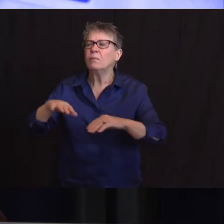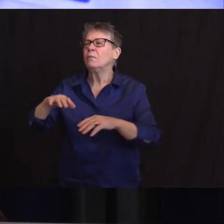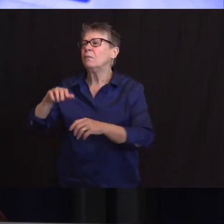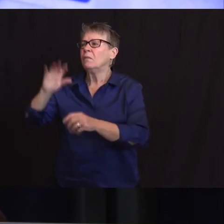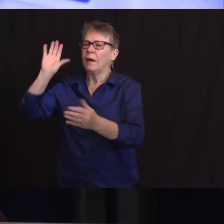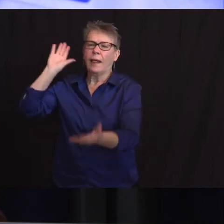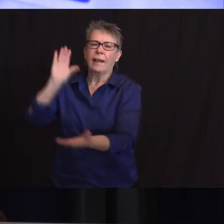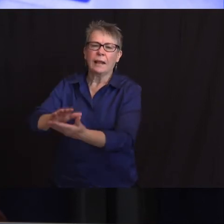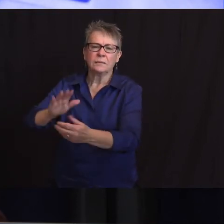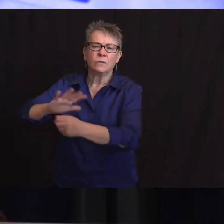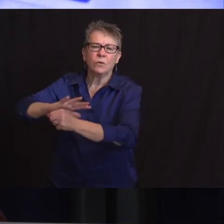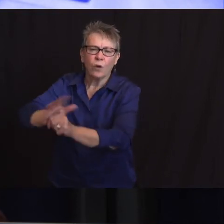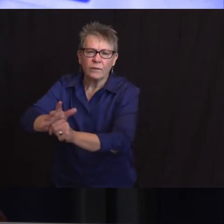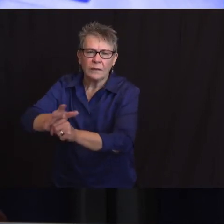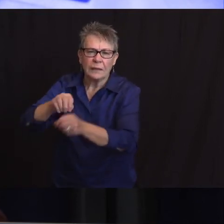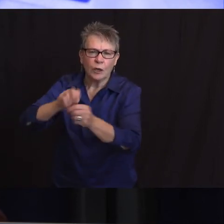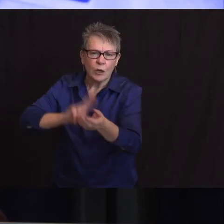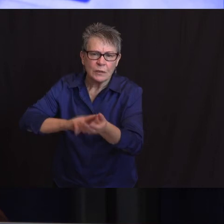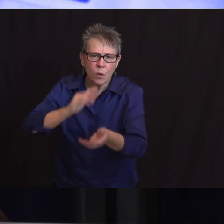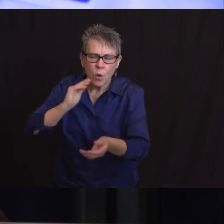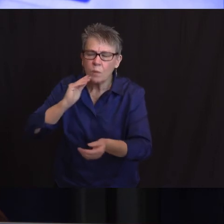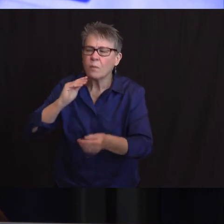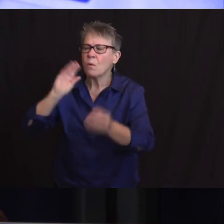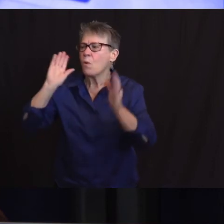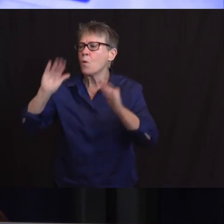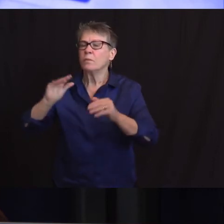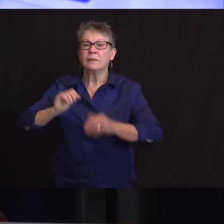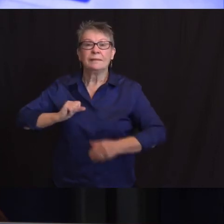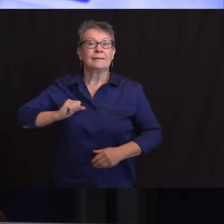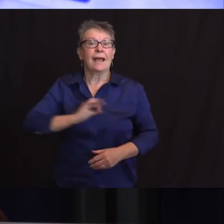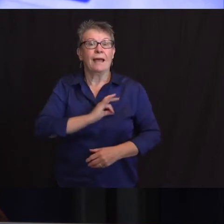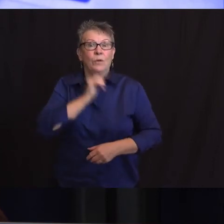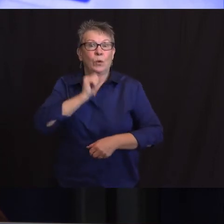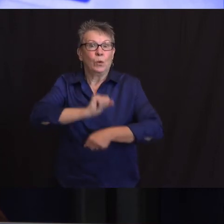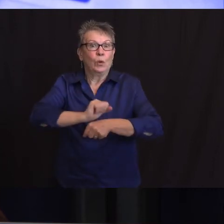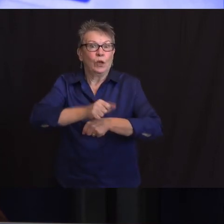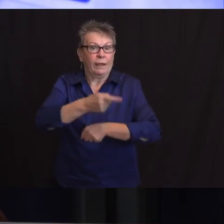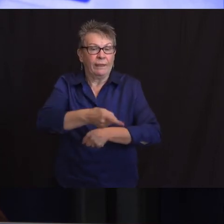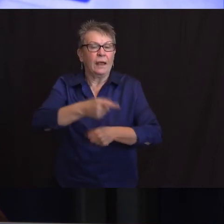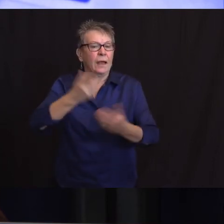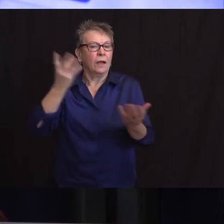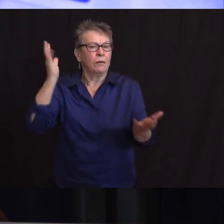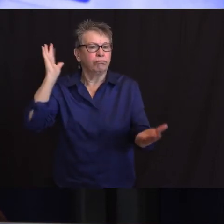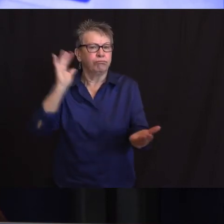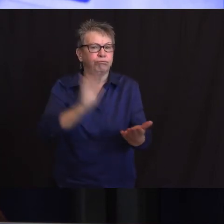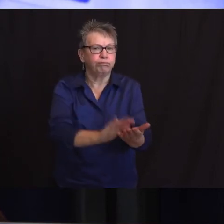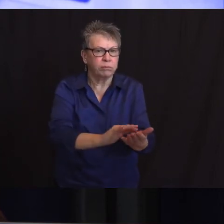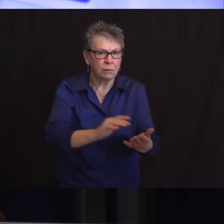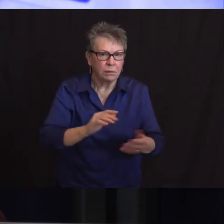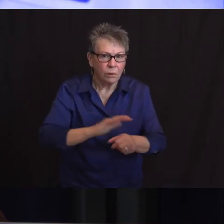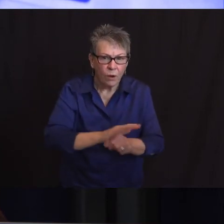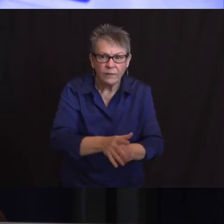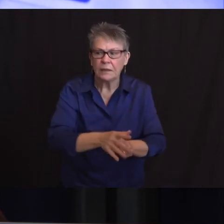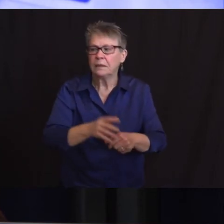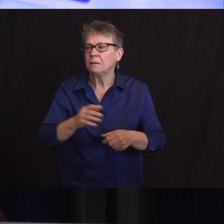enters these facilities. In time, safe visitation will be restored.